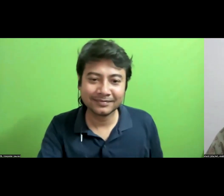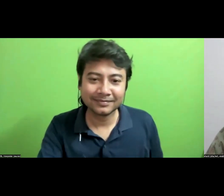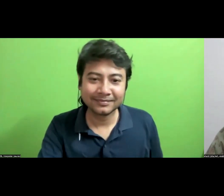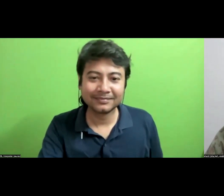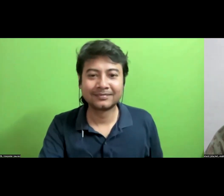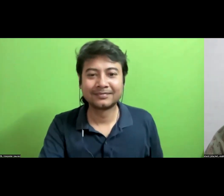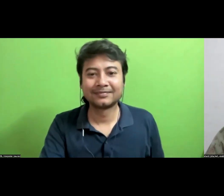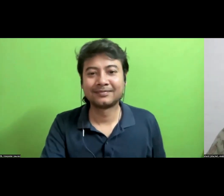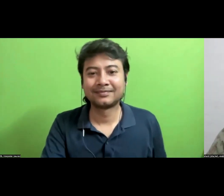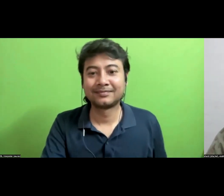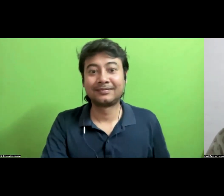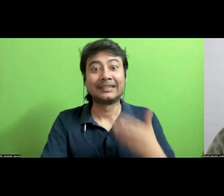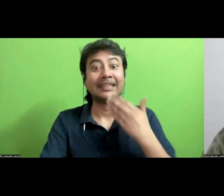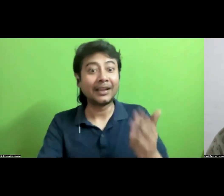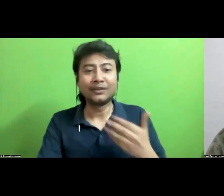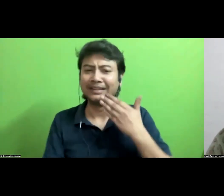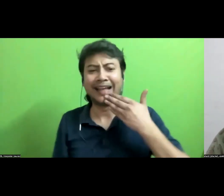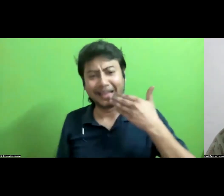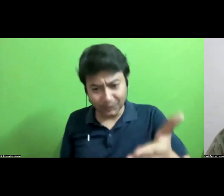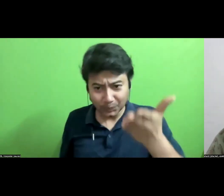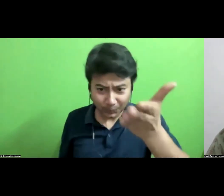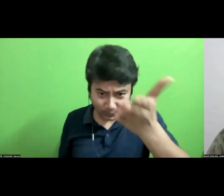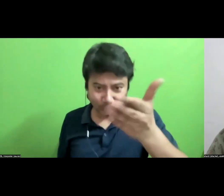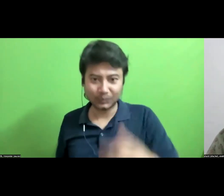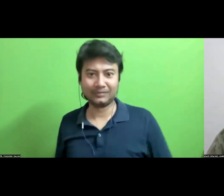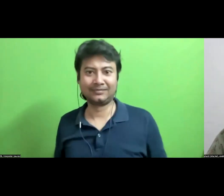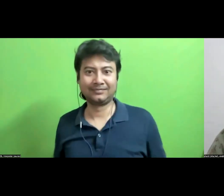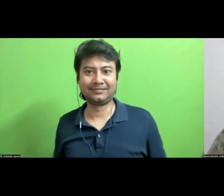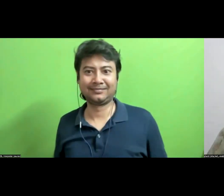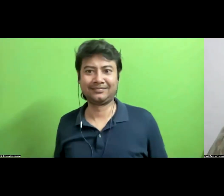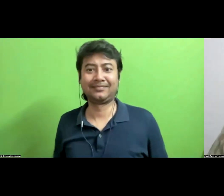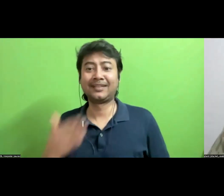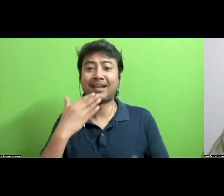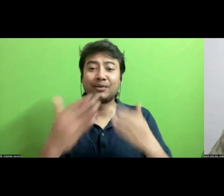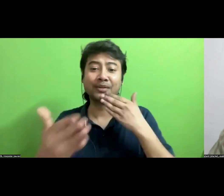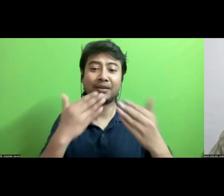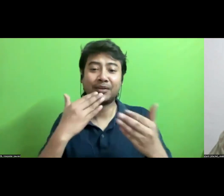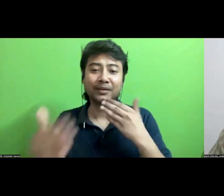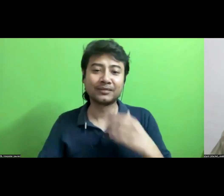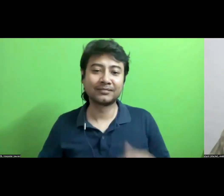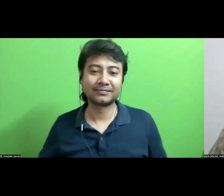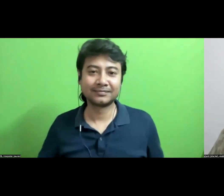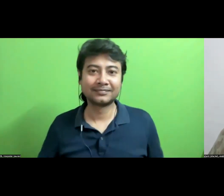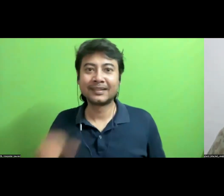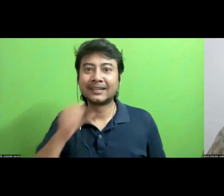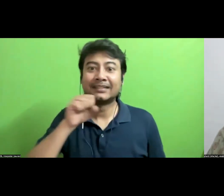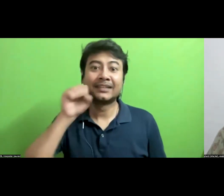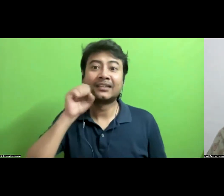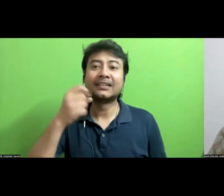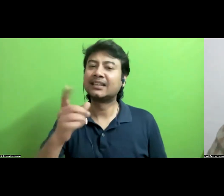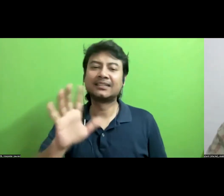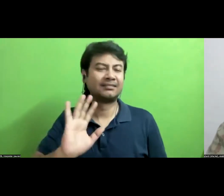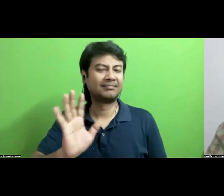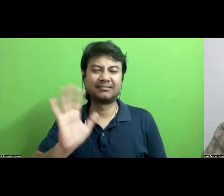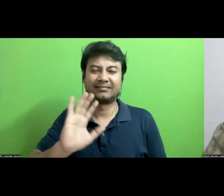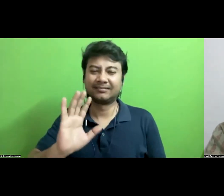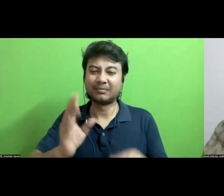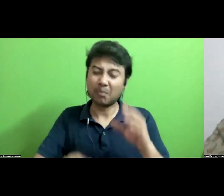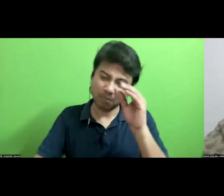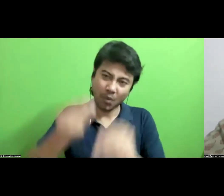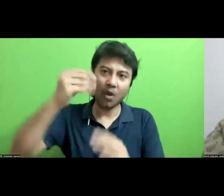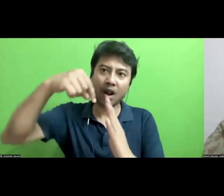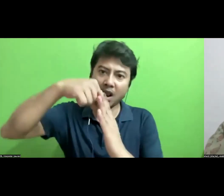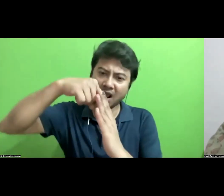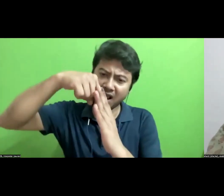Thank you. Thank you for sharing. Thank you so much. And I think we should have more deeper discussions. I think I want to do